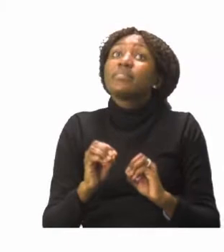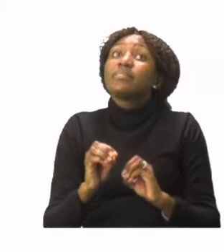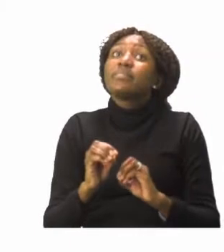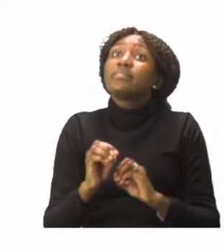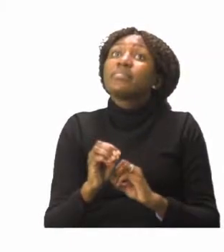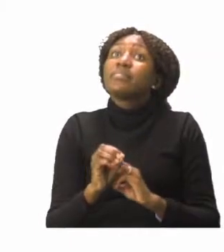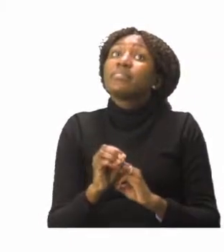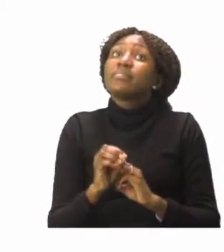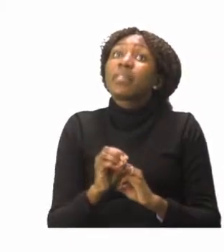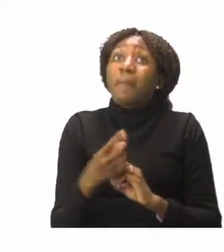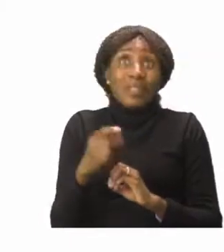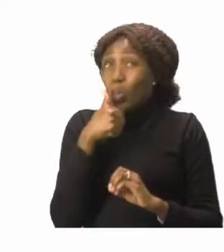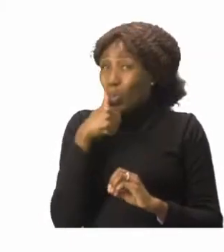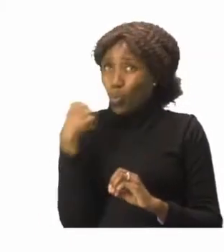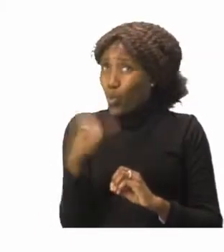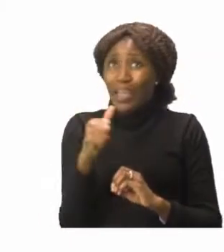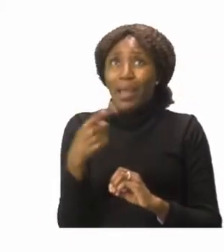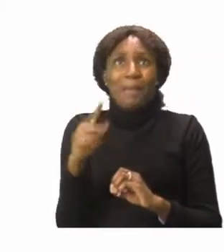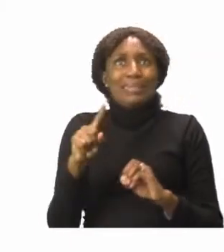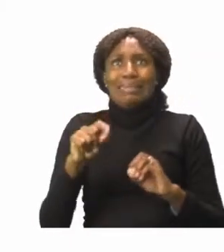that it is still delicious.